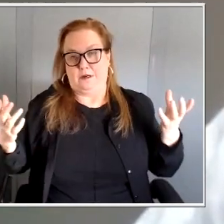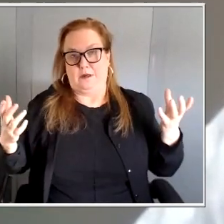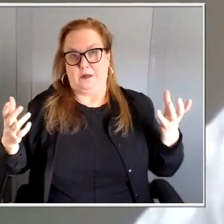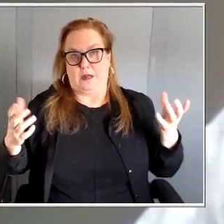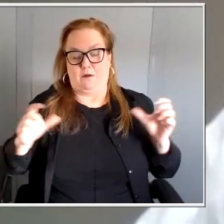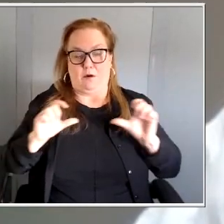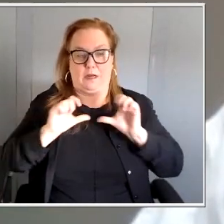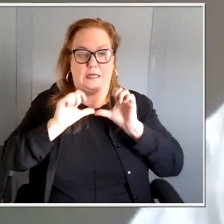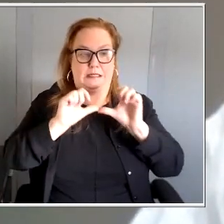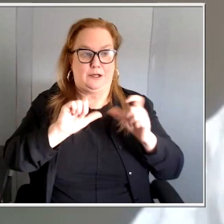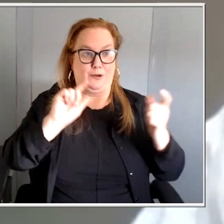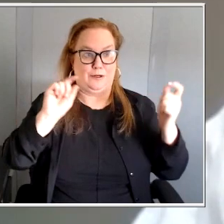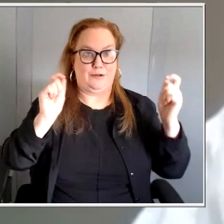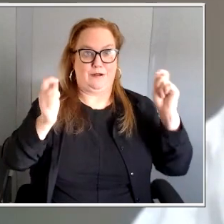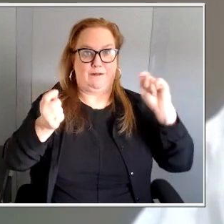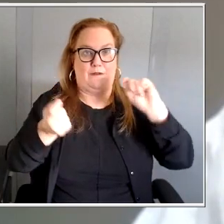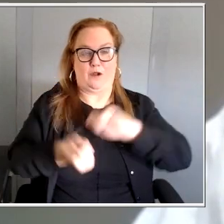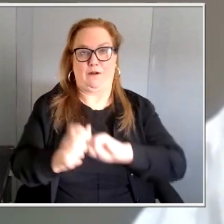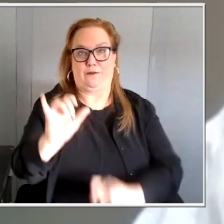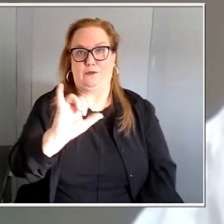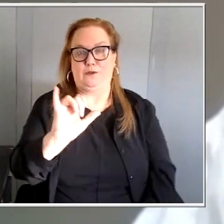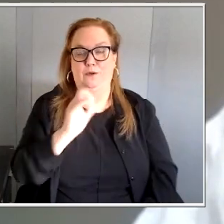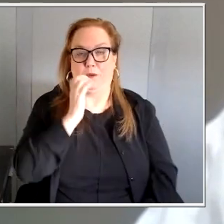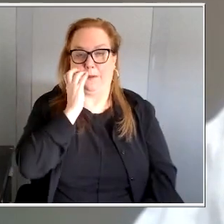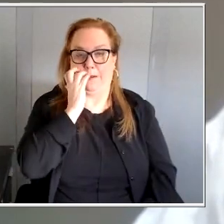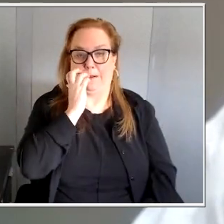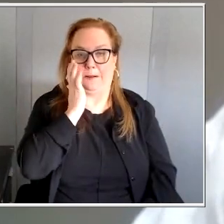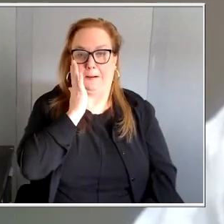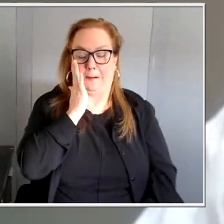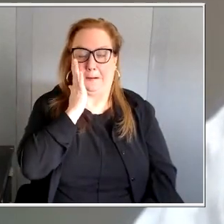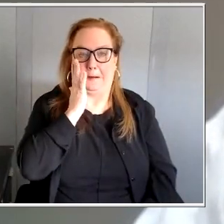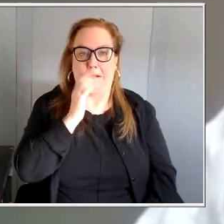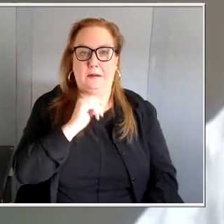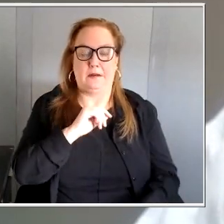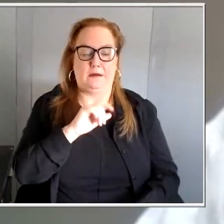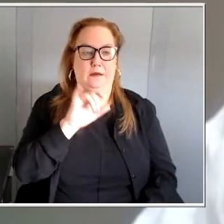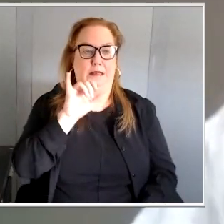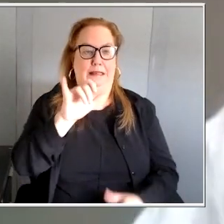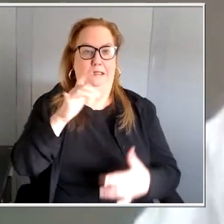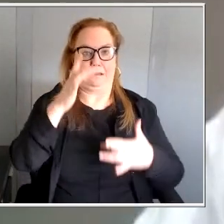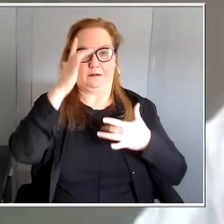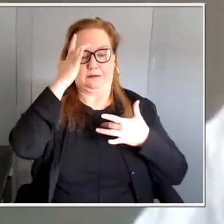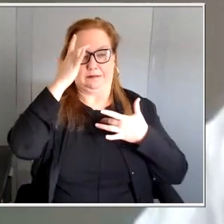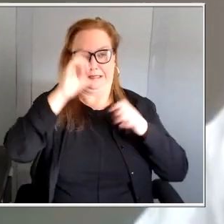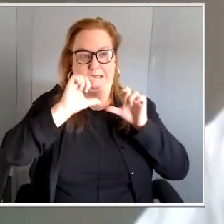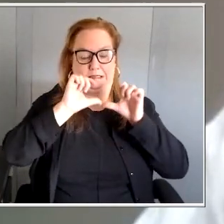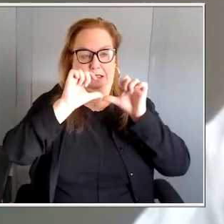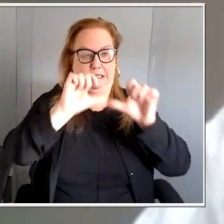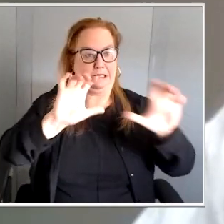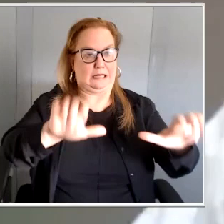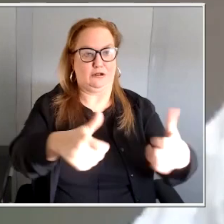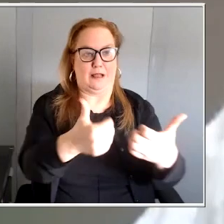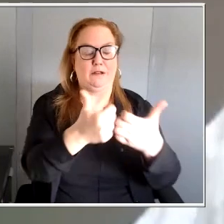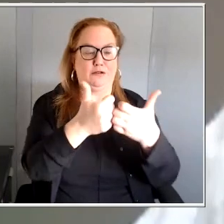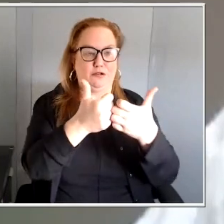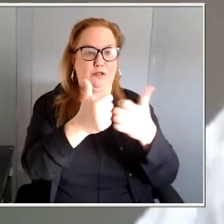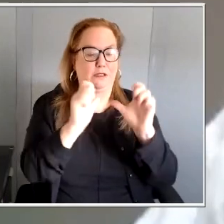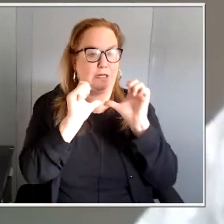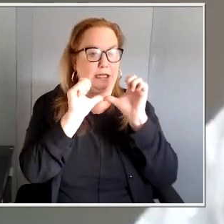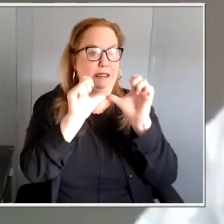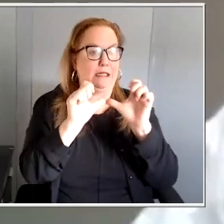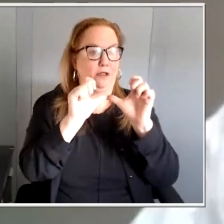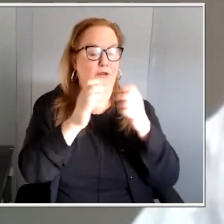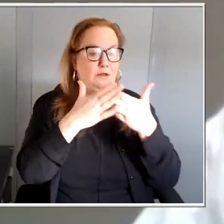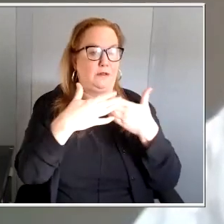continue to evolve. And that's going to continue. That challenge is going to continue into